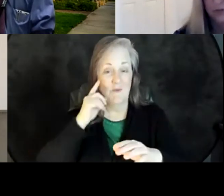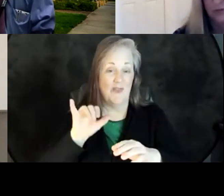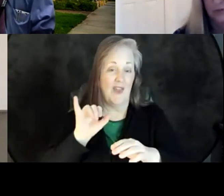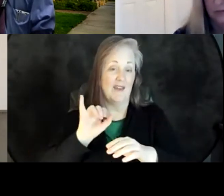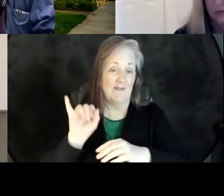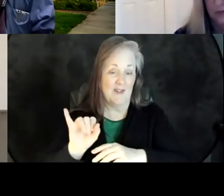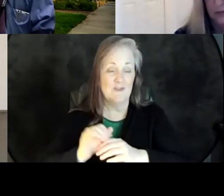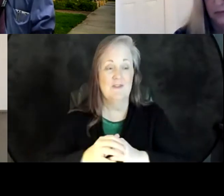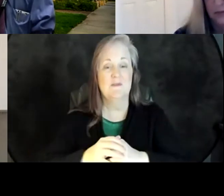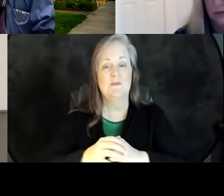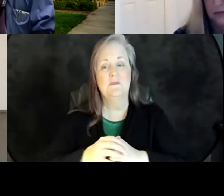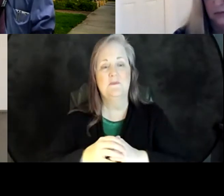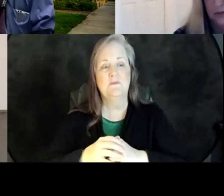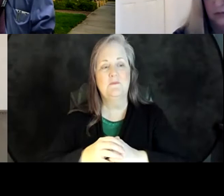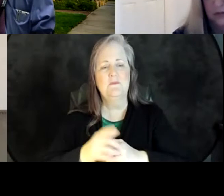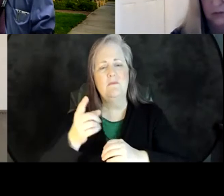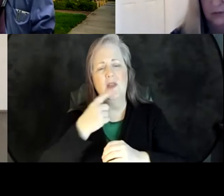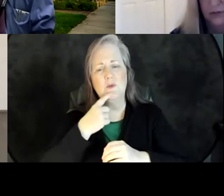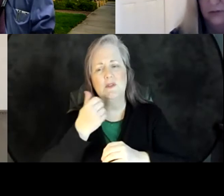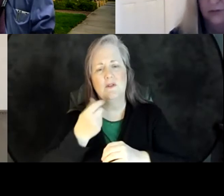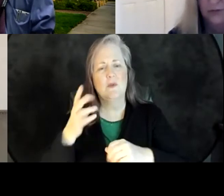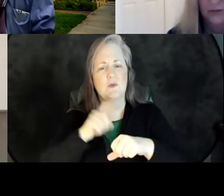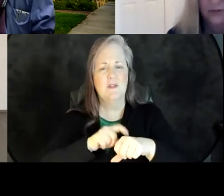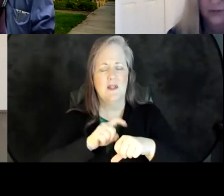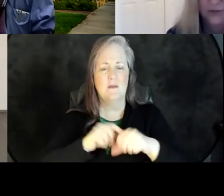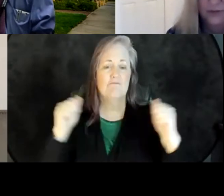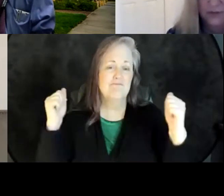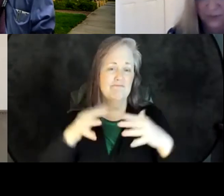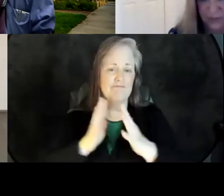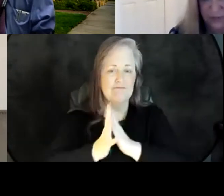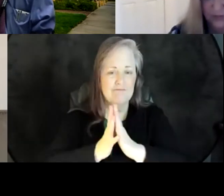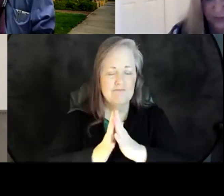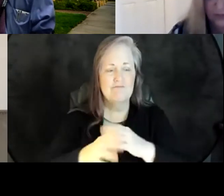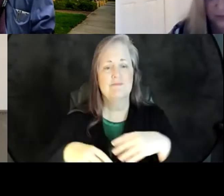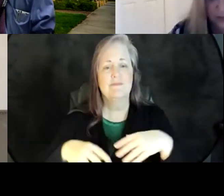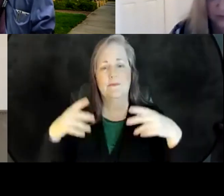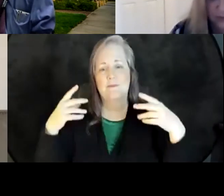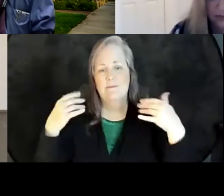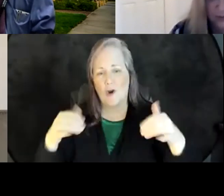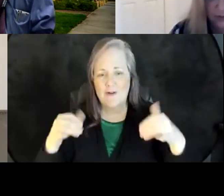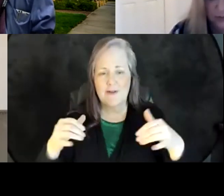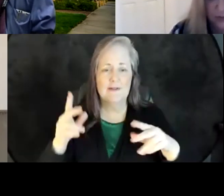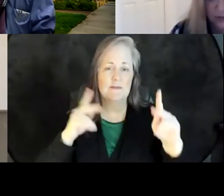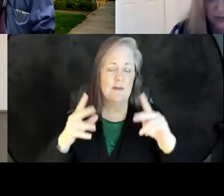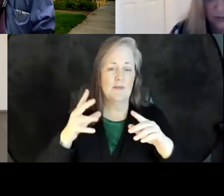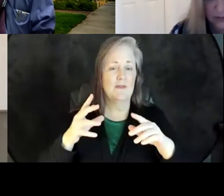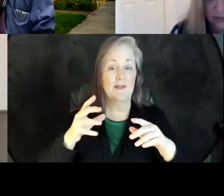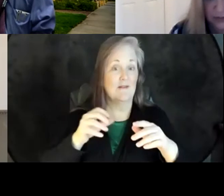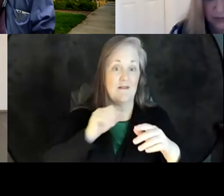we've mentioned a couple of times, gatherings and parties, especially with people outside of your